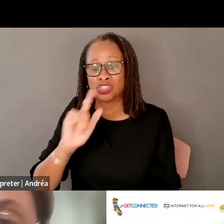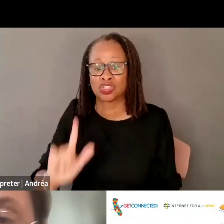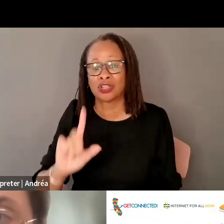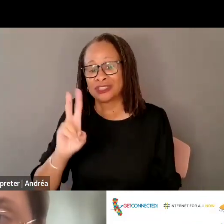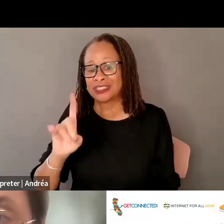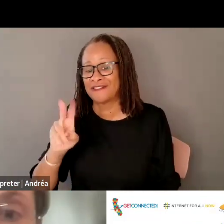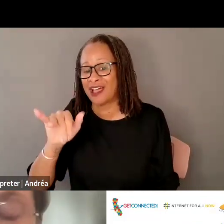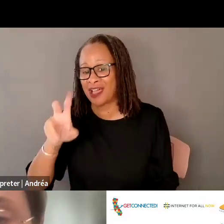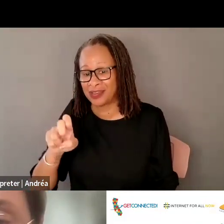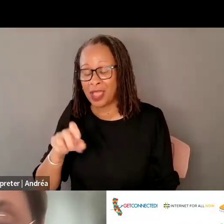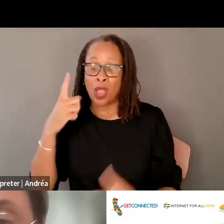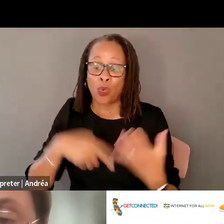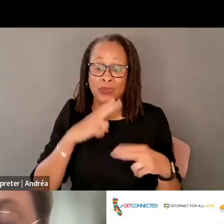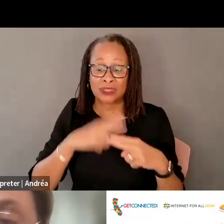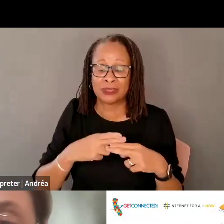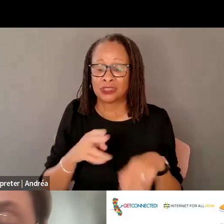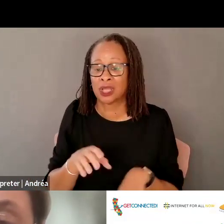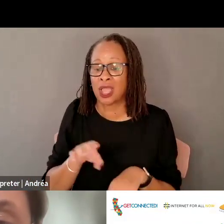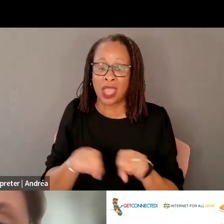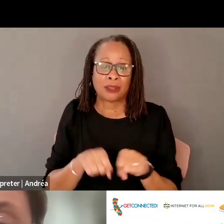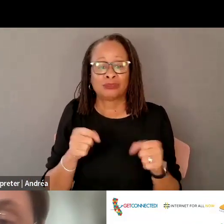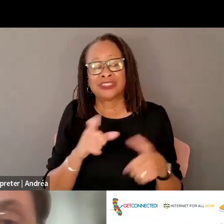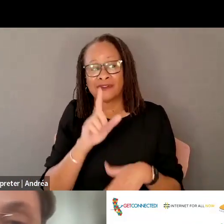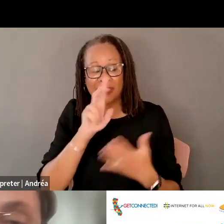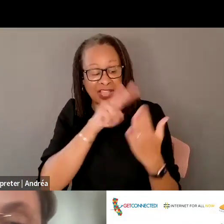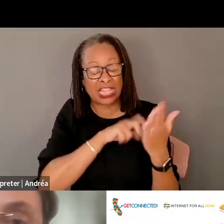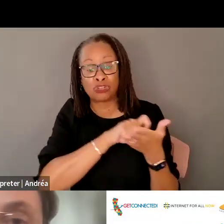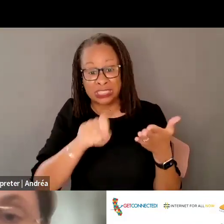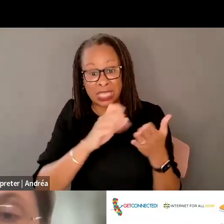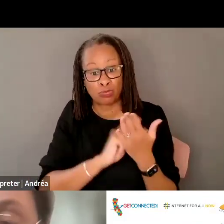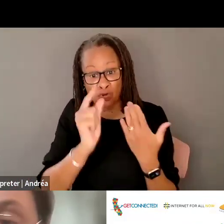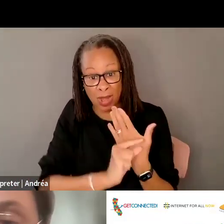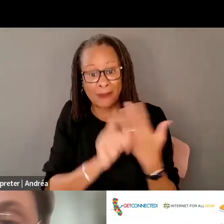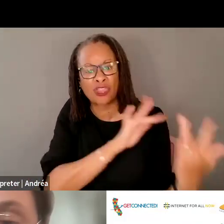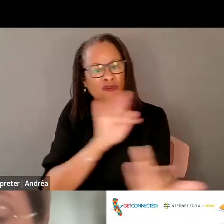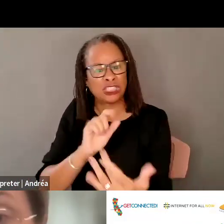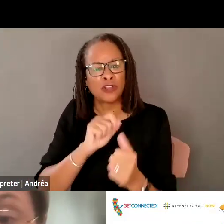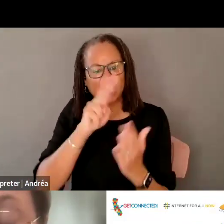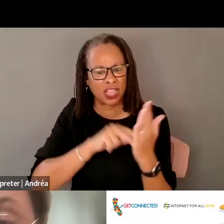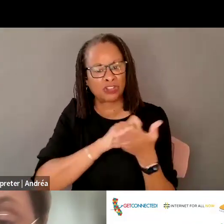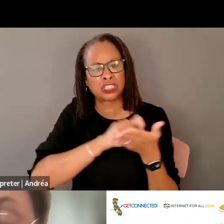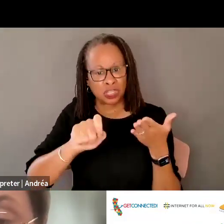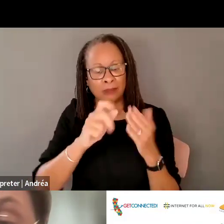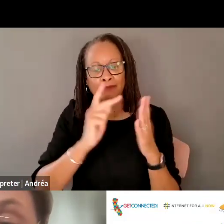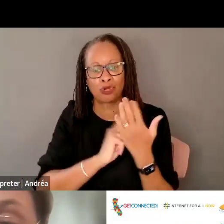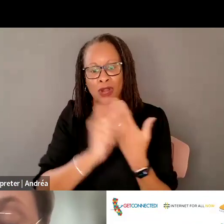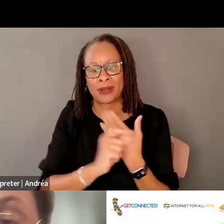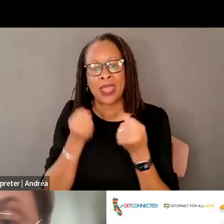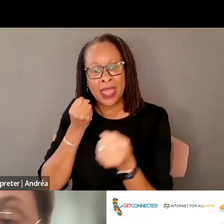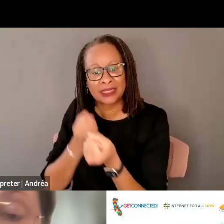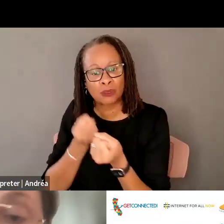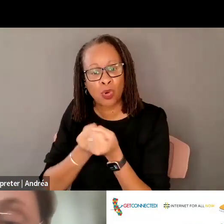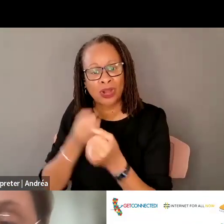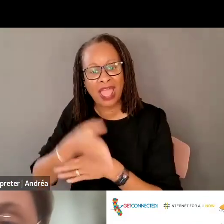Sunny, was the reach of digital literacy programs, but also then the support after a program